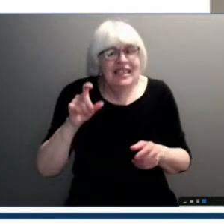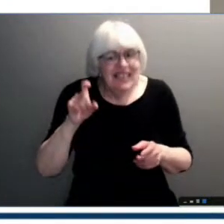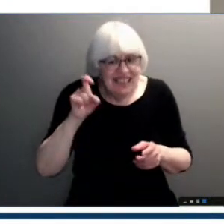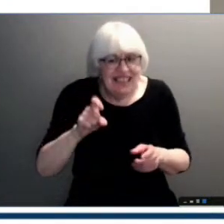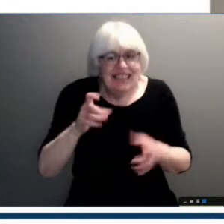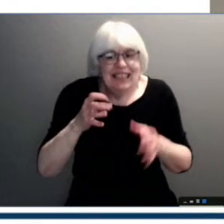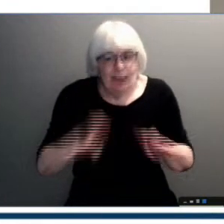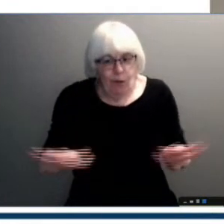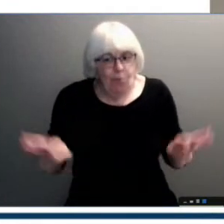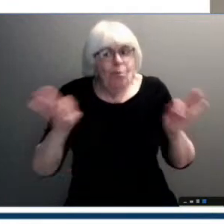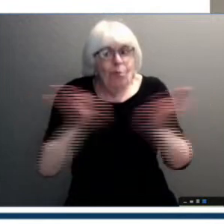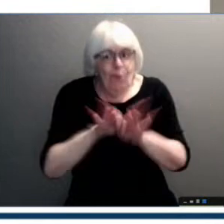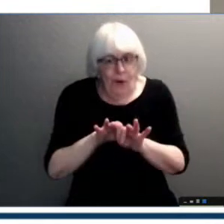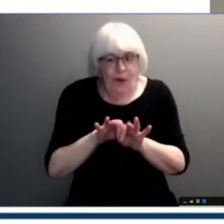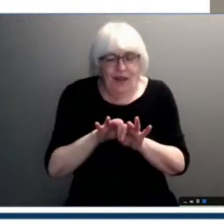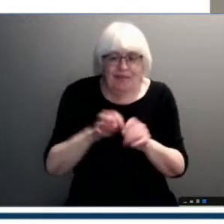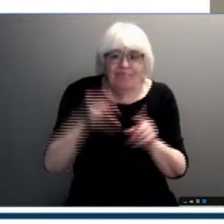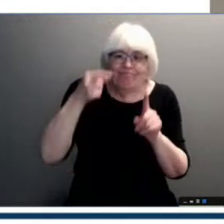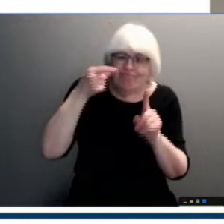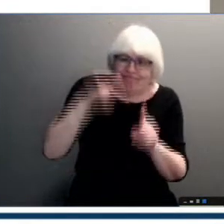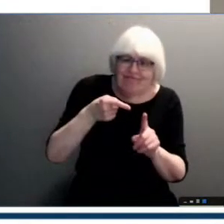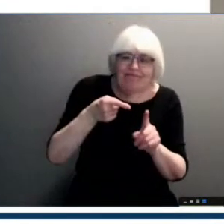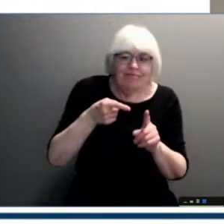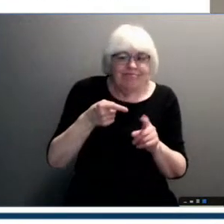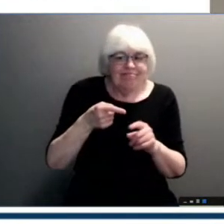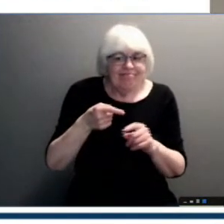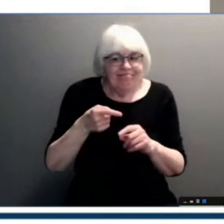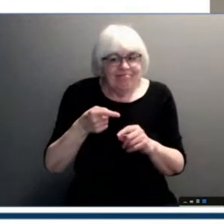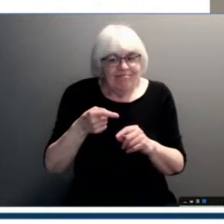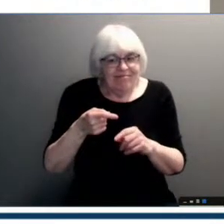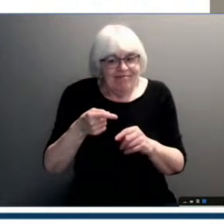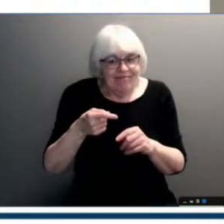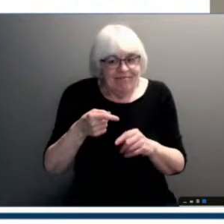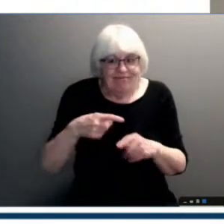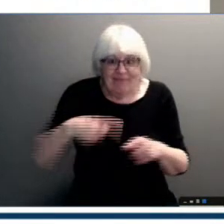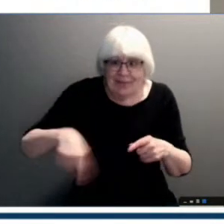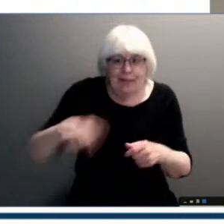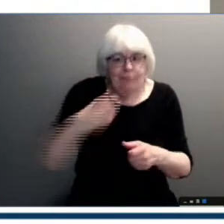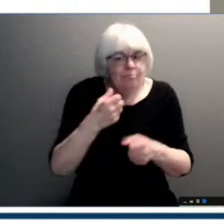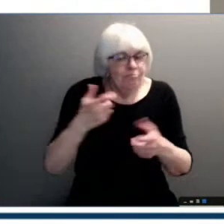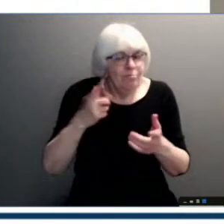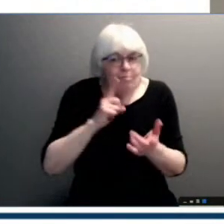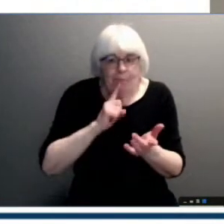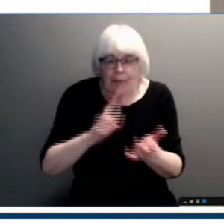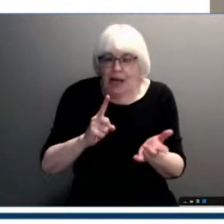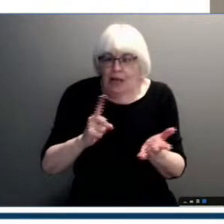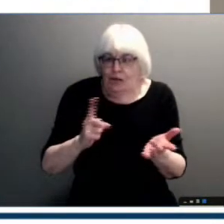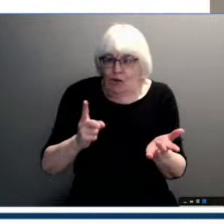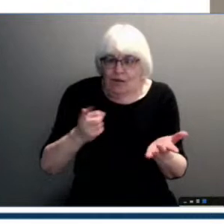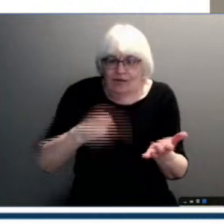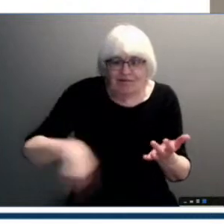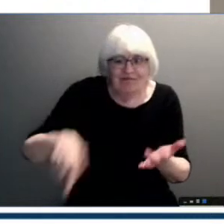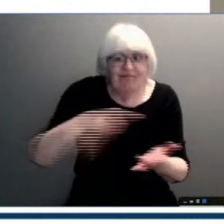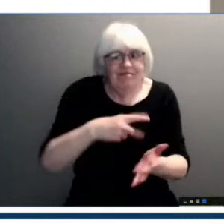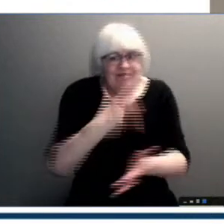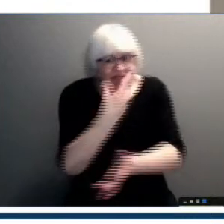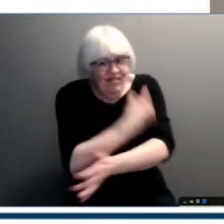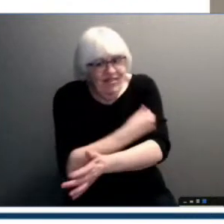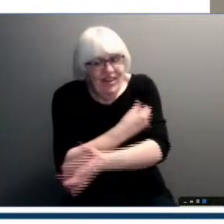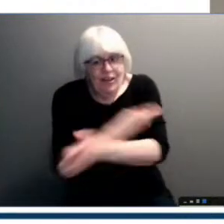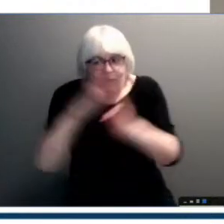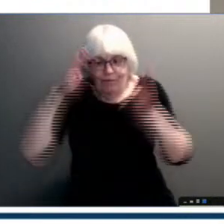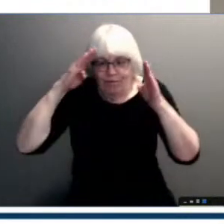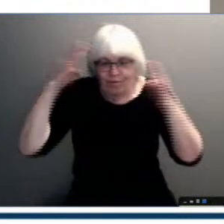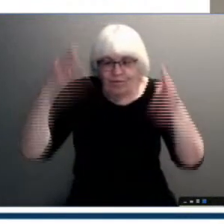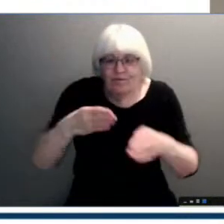And we still need to make sure we have capacity and are focusing on the 5 to 11-year-olds. Those are our priorities. We